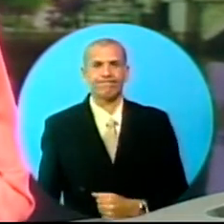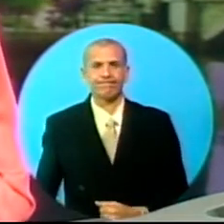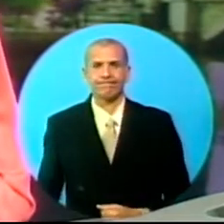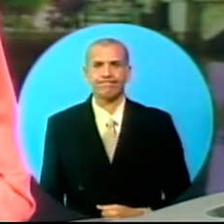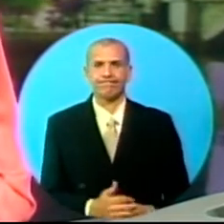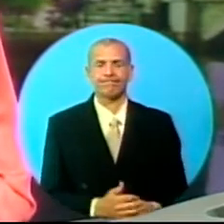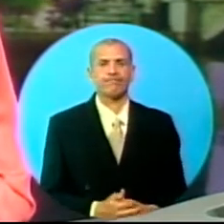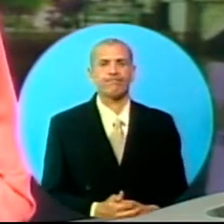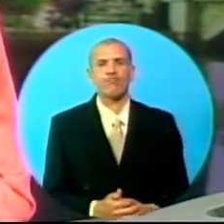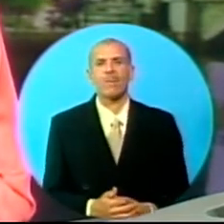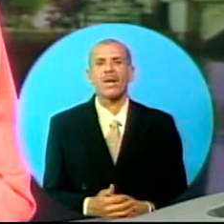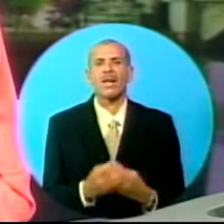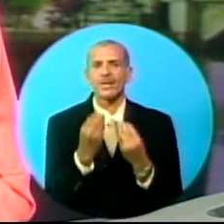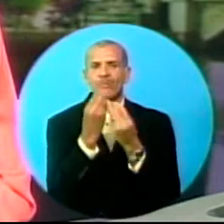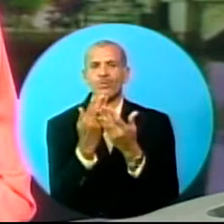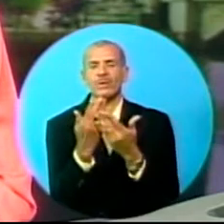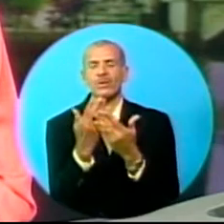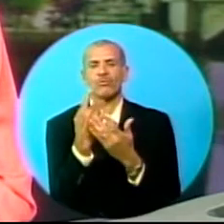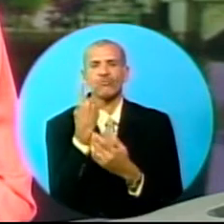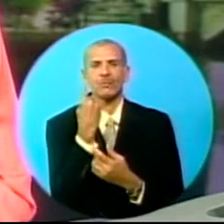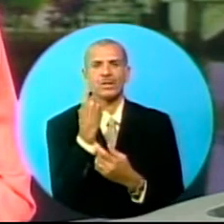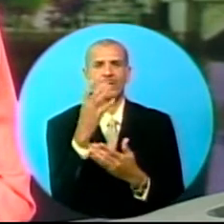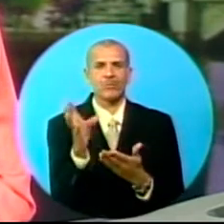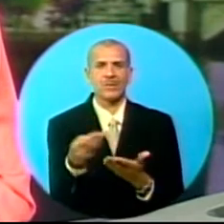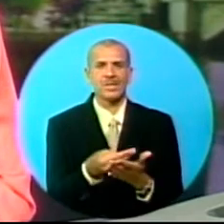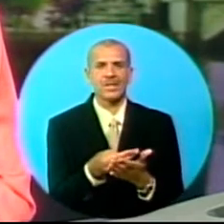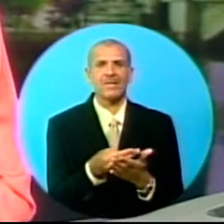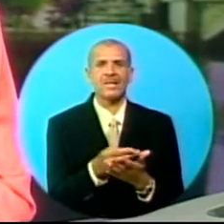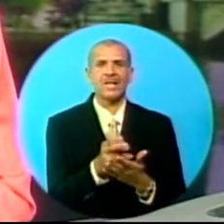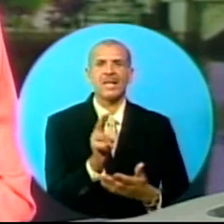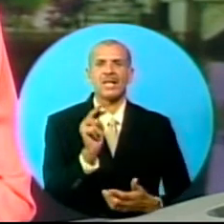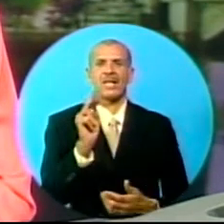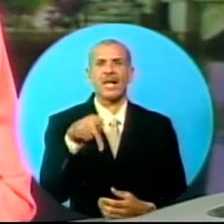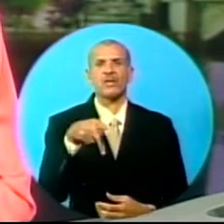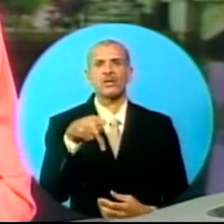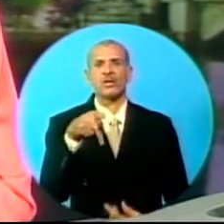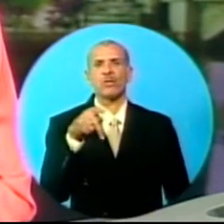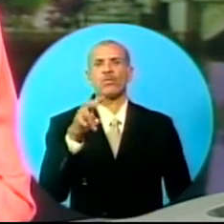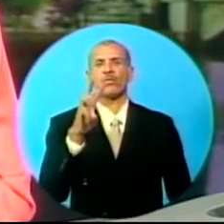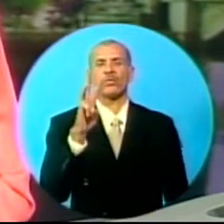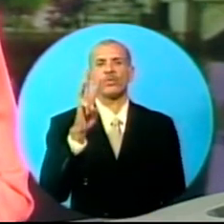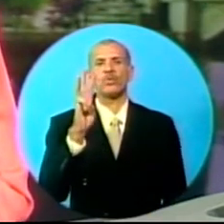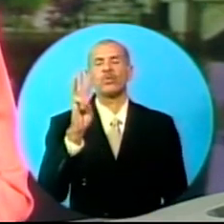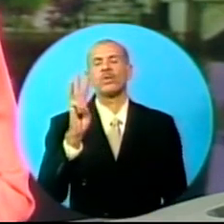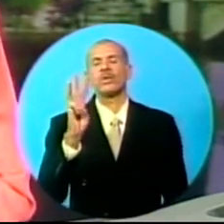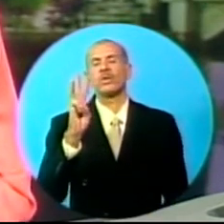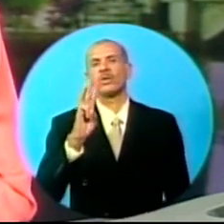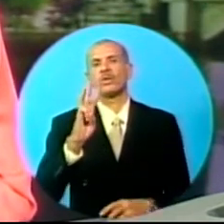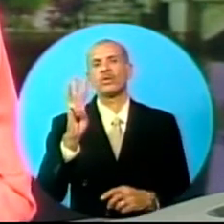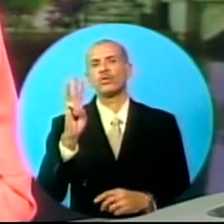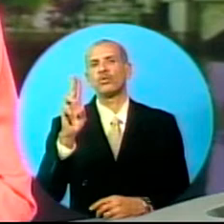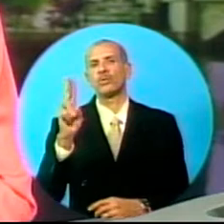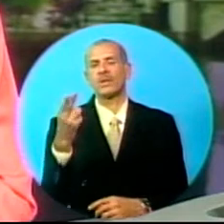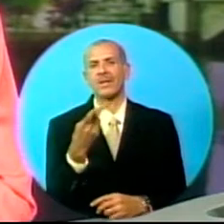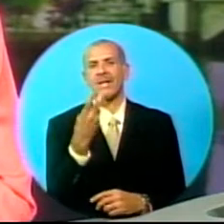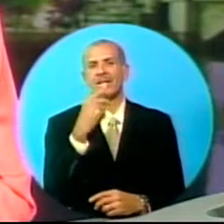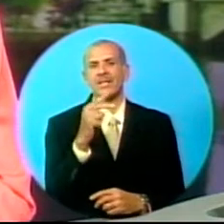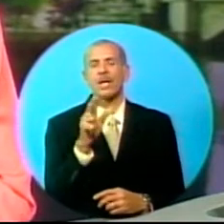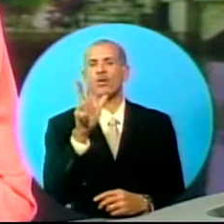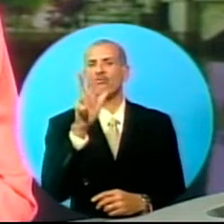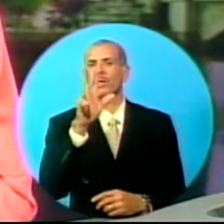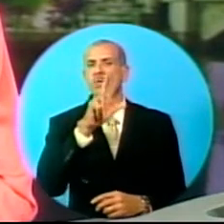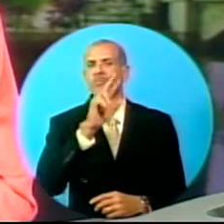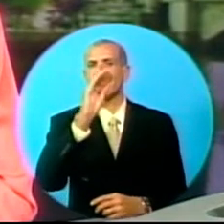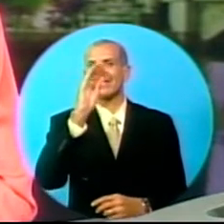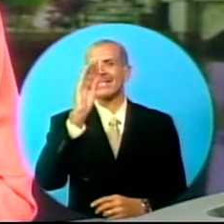And this just in, the National Union of Public Workers is demanding a 23% salary increase for public sector workers.